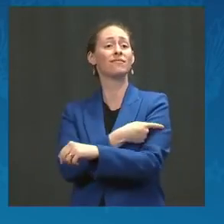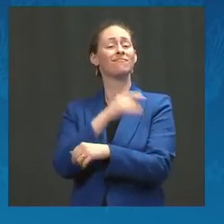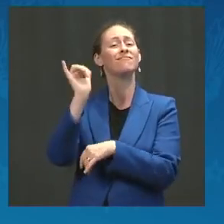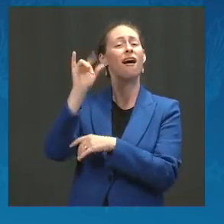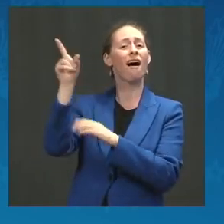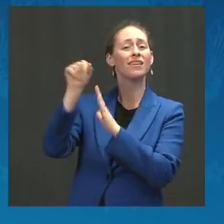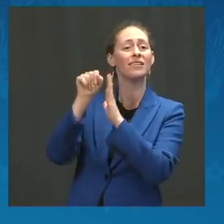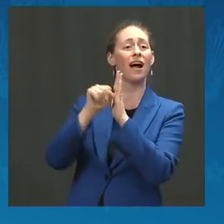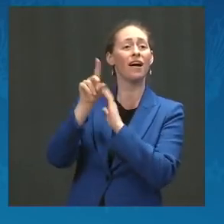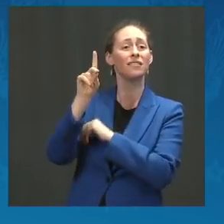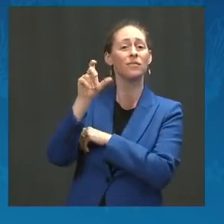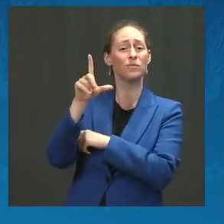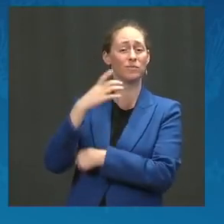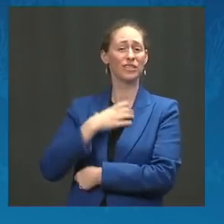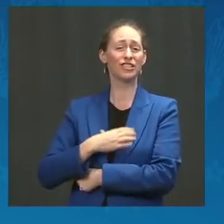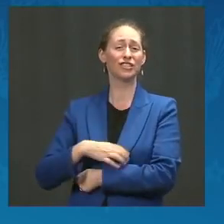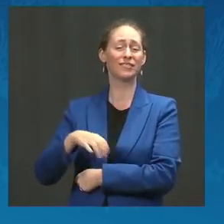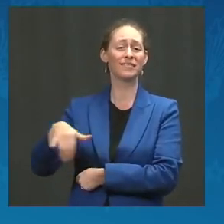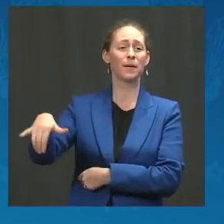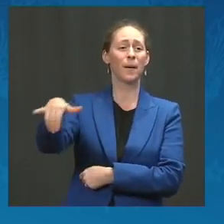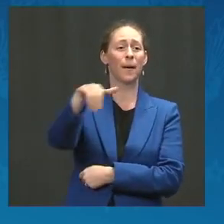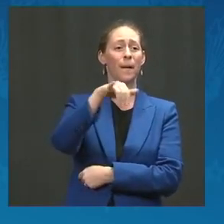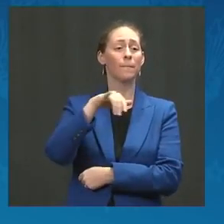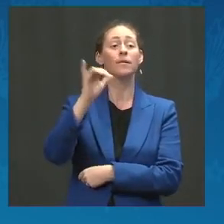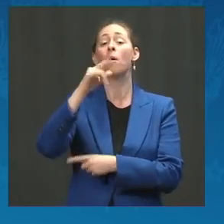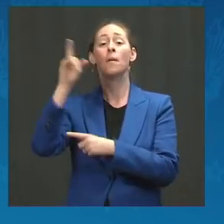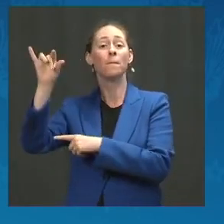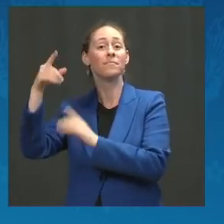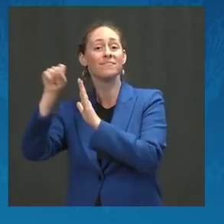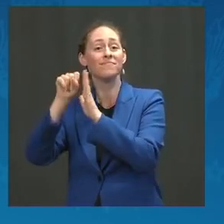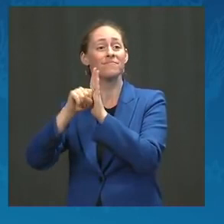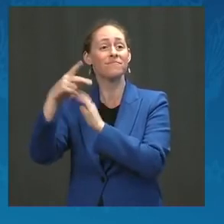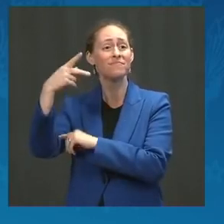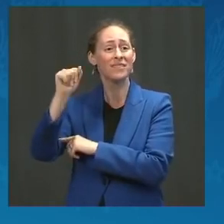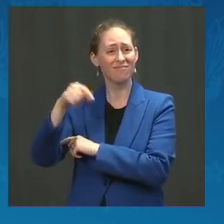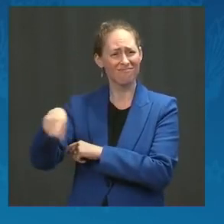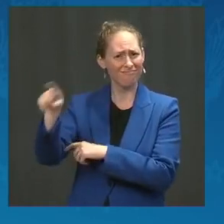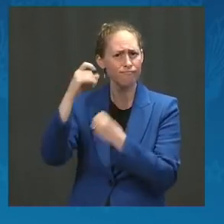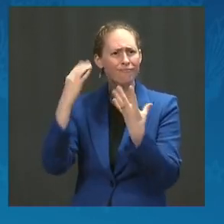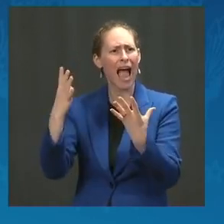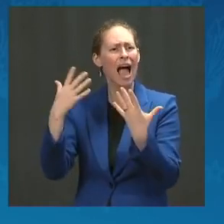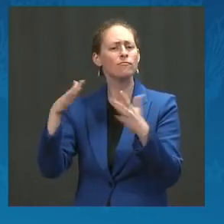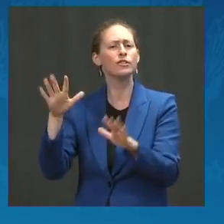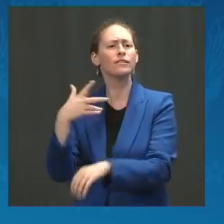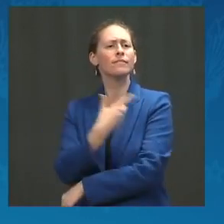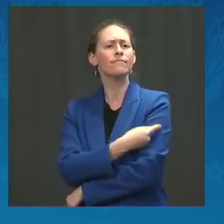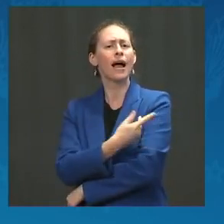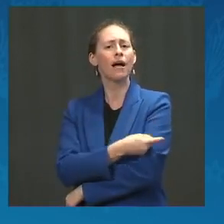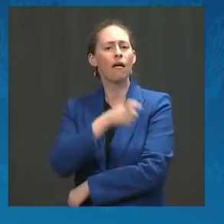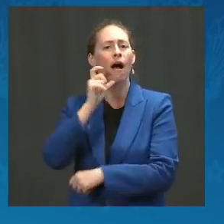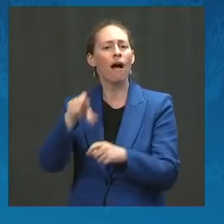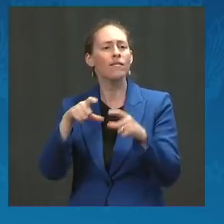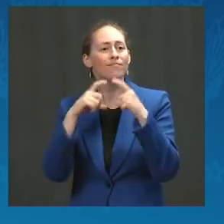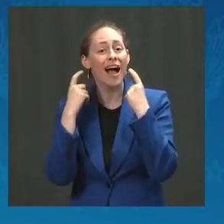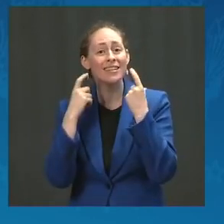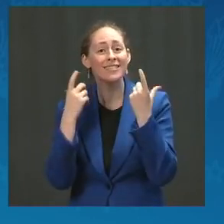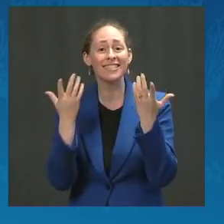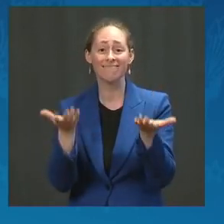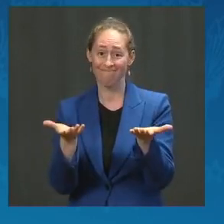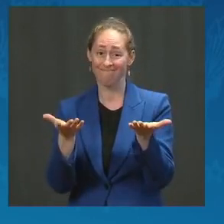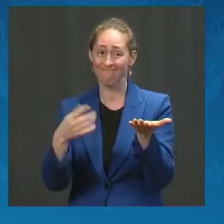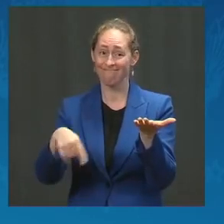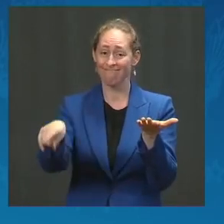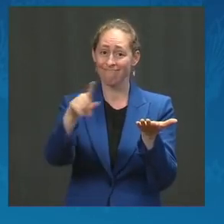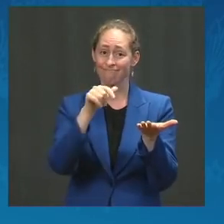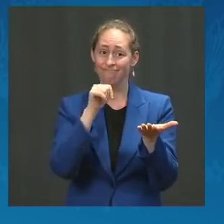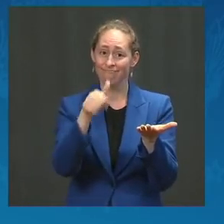was yesterday in Pennsylvania, because people got vaccinated. They got vaccinated. They don't need a